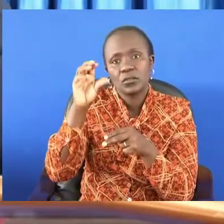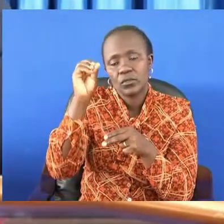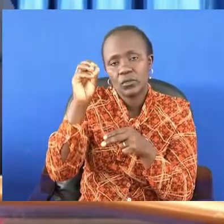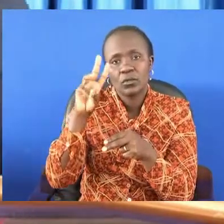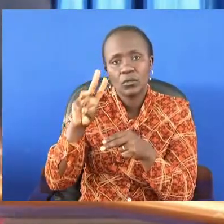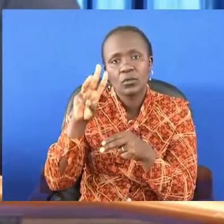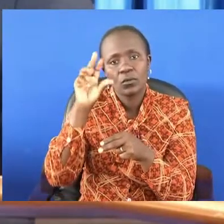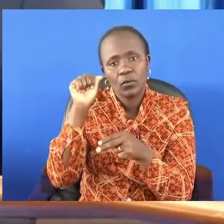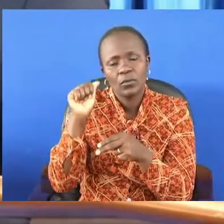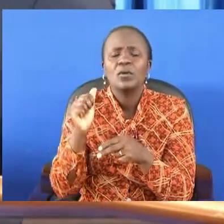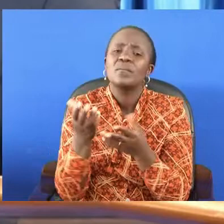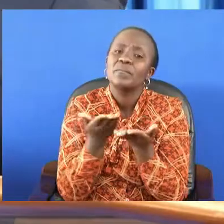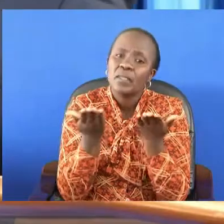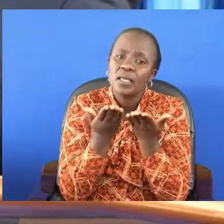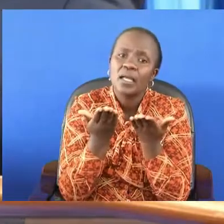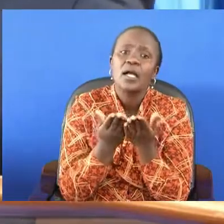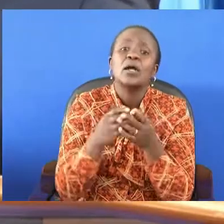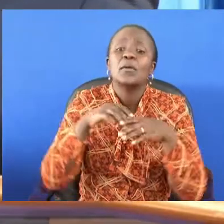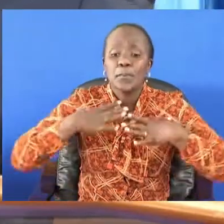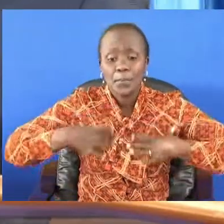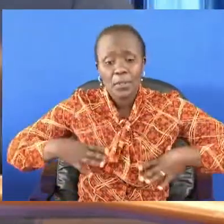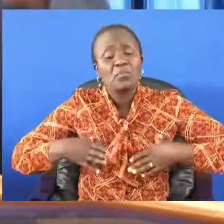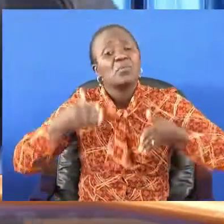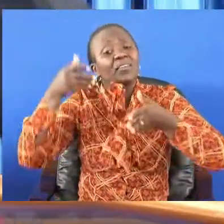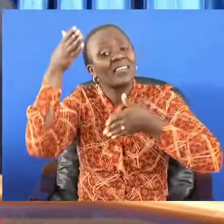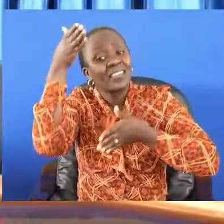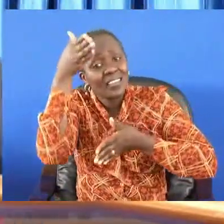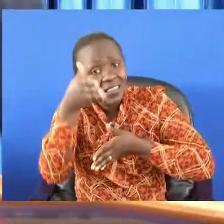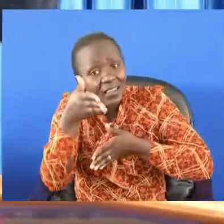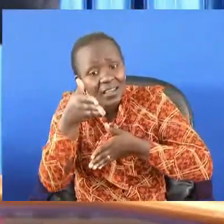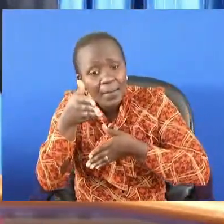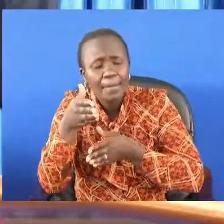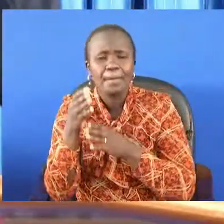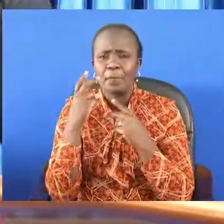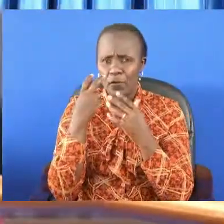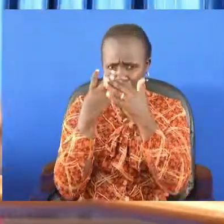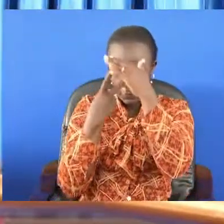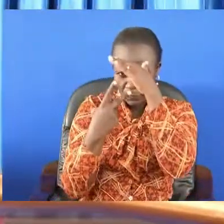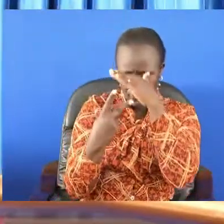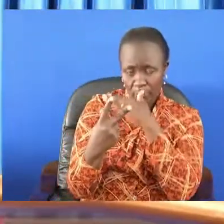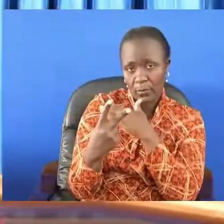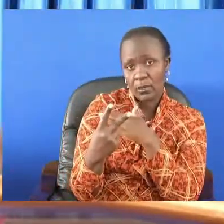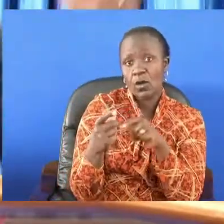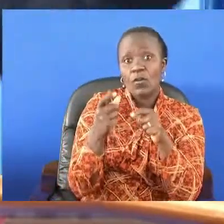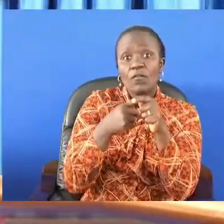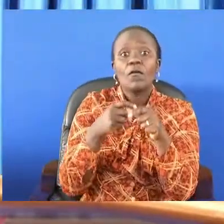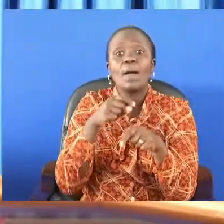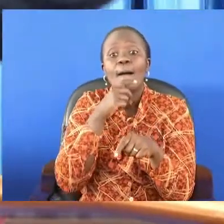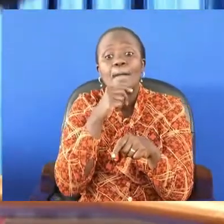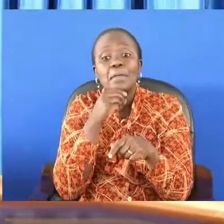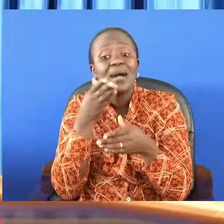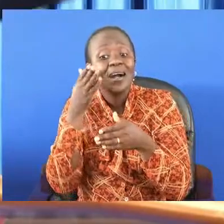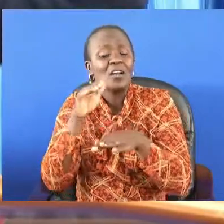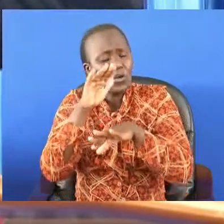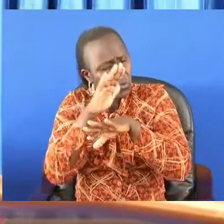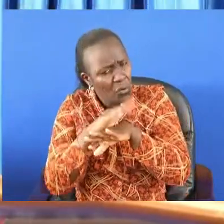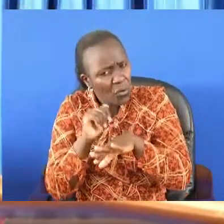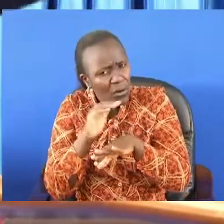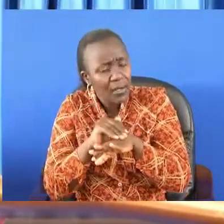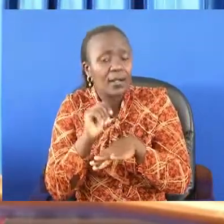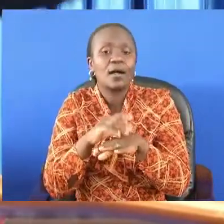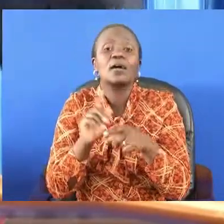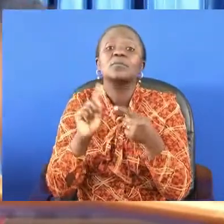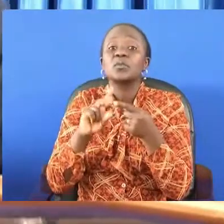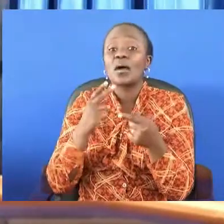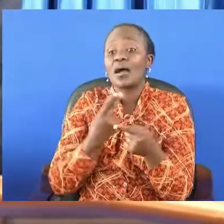9. And there was the Macedonian call. There was a vision of a man from Macedonia calling them, saying, come